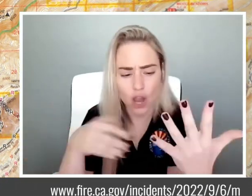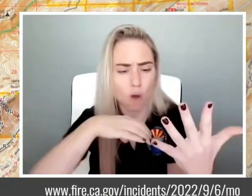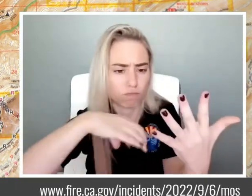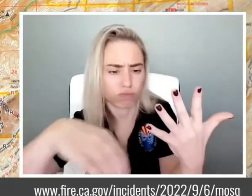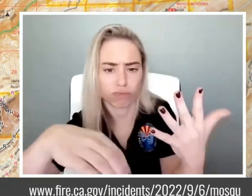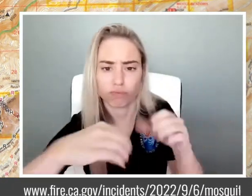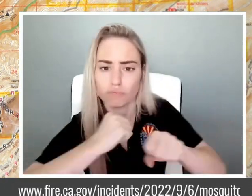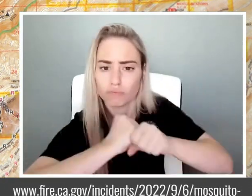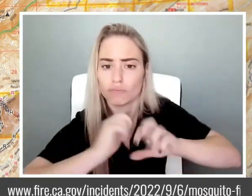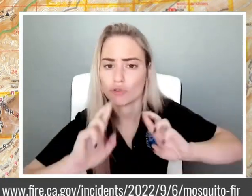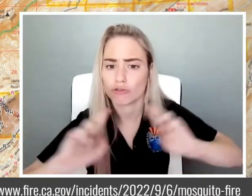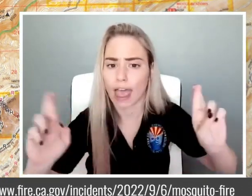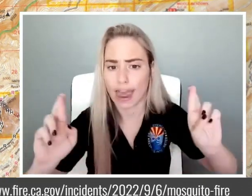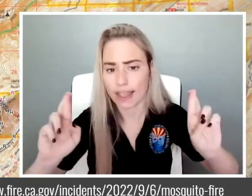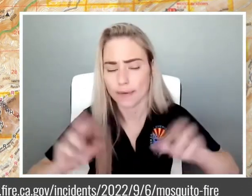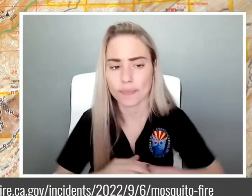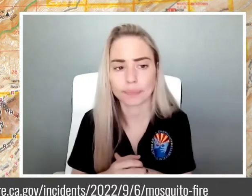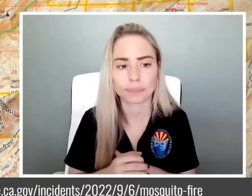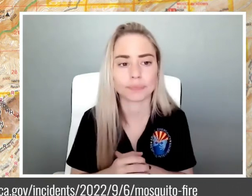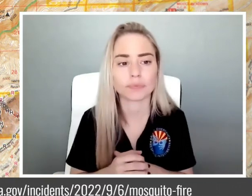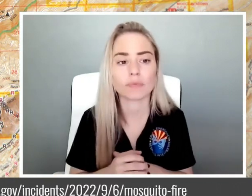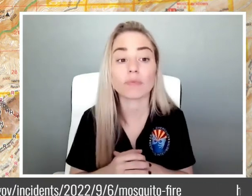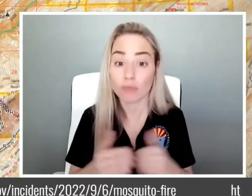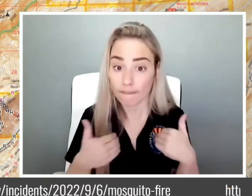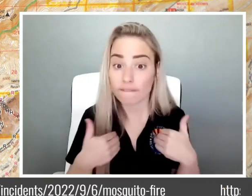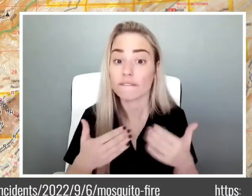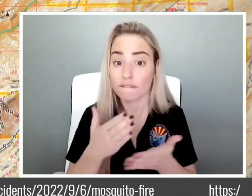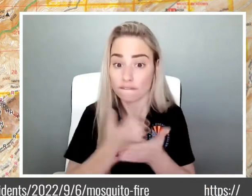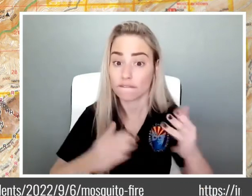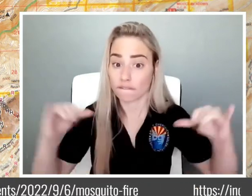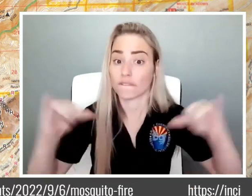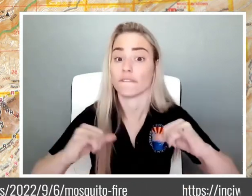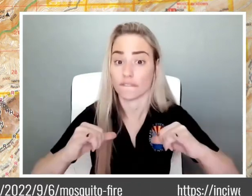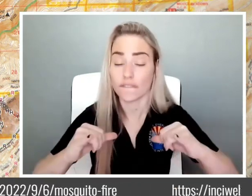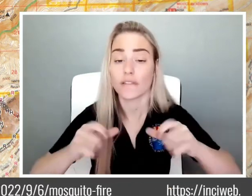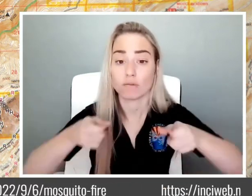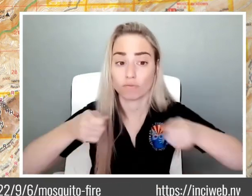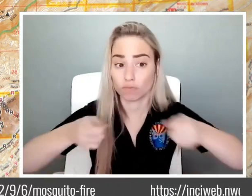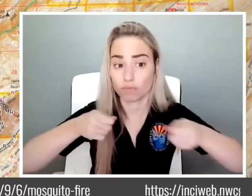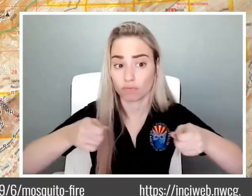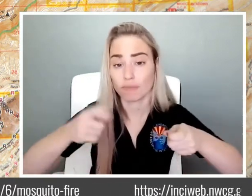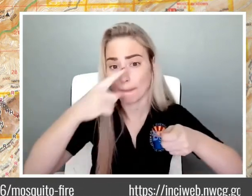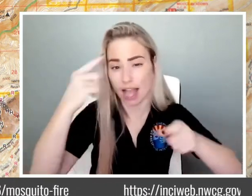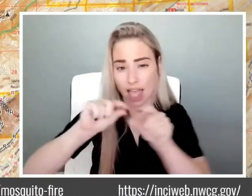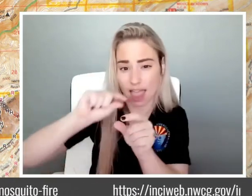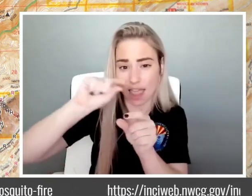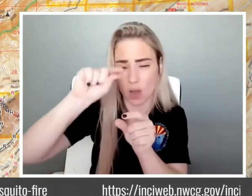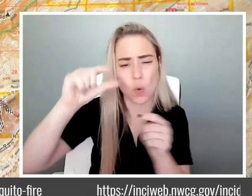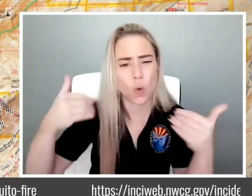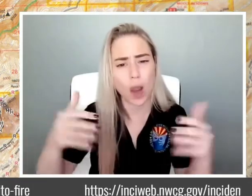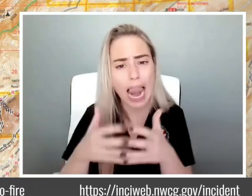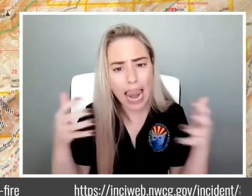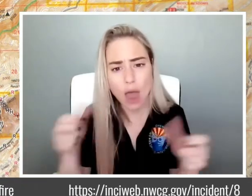being ready for that drawing. We've got containment right in here just north of the Middle Fork. That was hard fought. A lot of good work